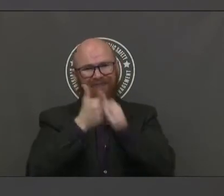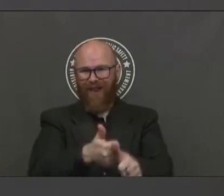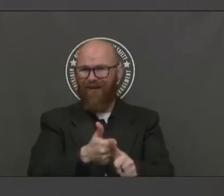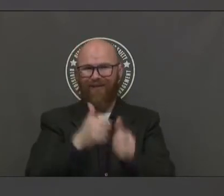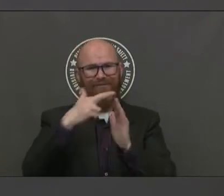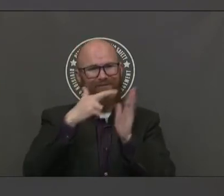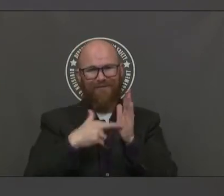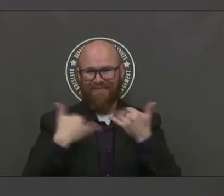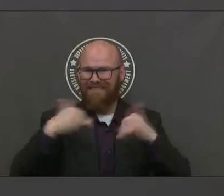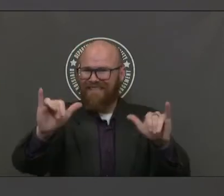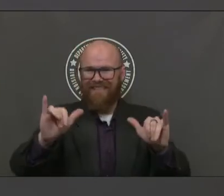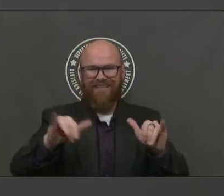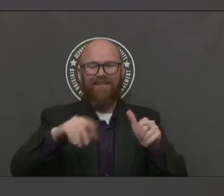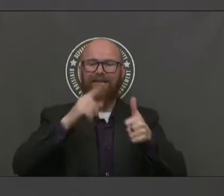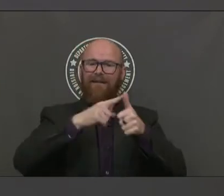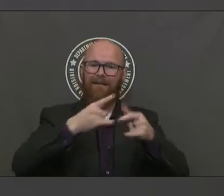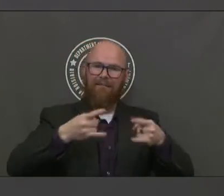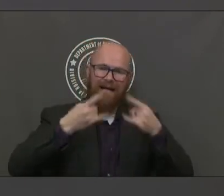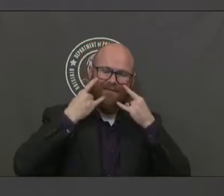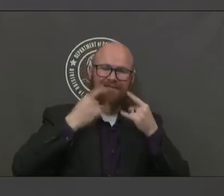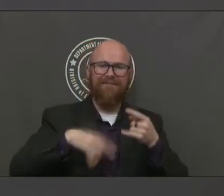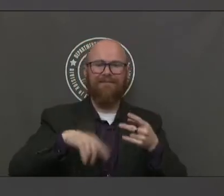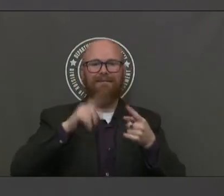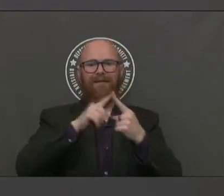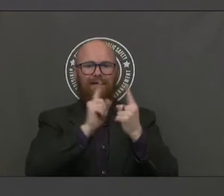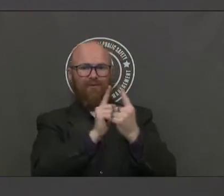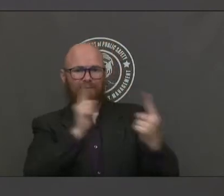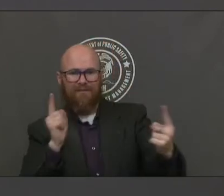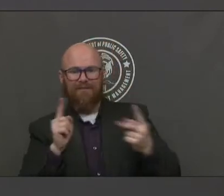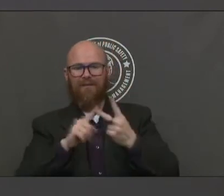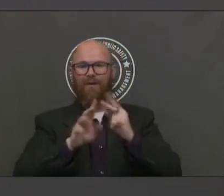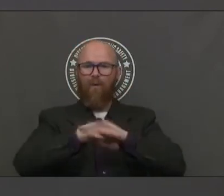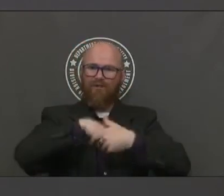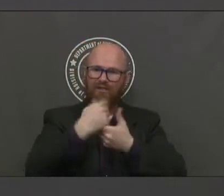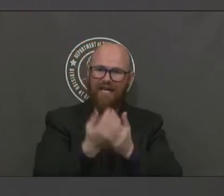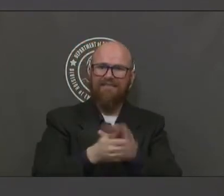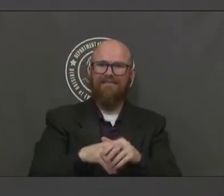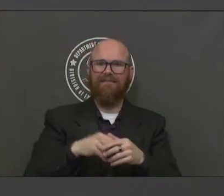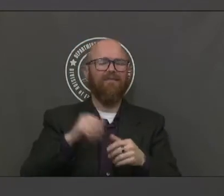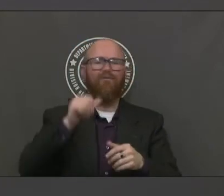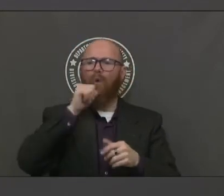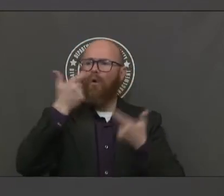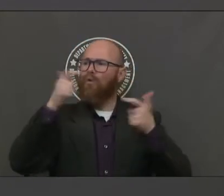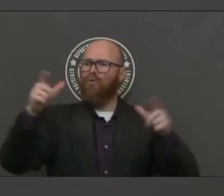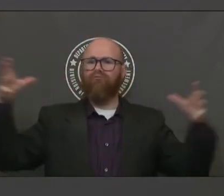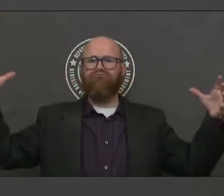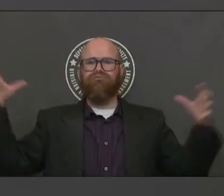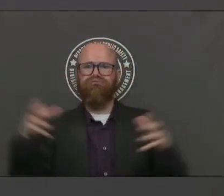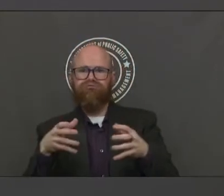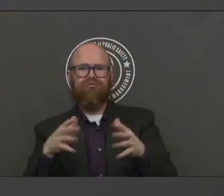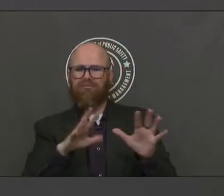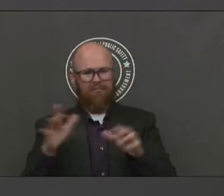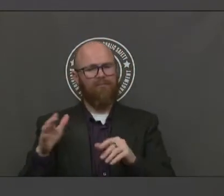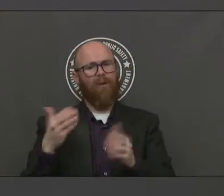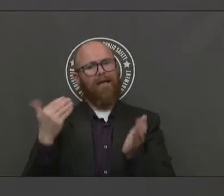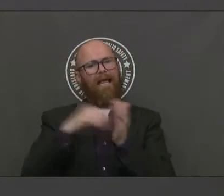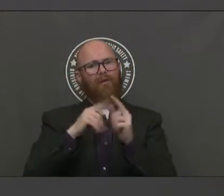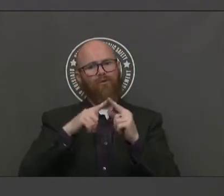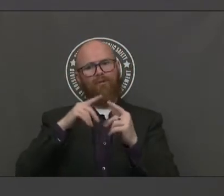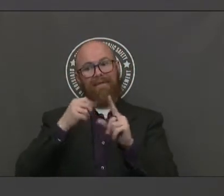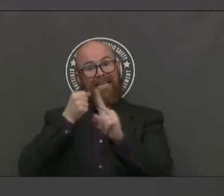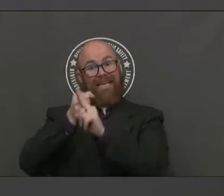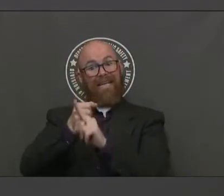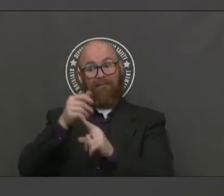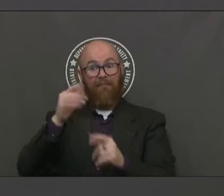We're not at the point yet where we can rely on vaccines as our only prevention measure. So in order to get to that point, we need to prevent spread and keep our case